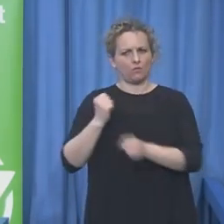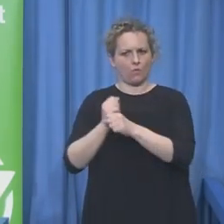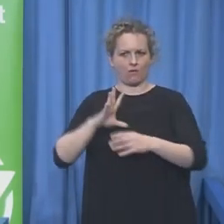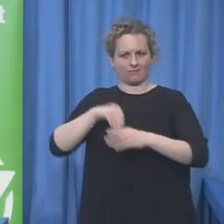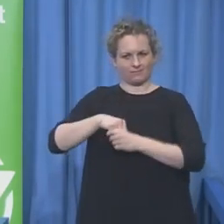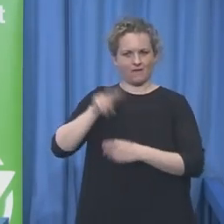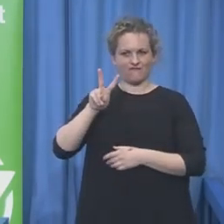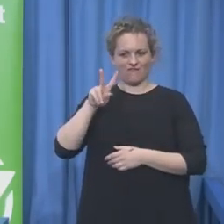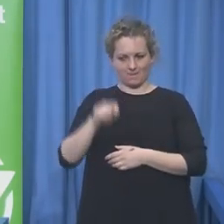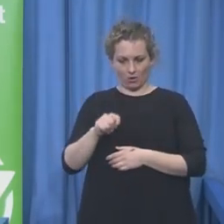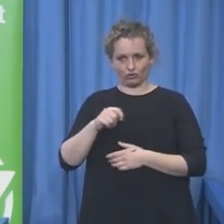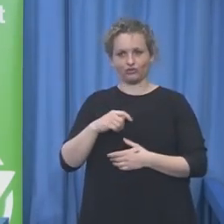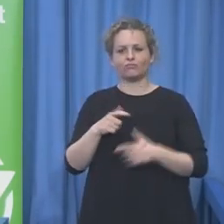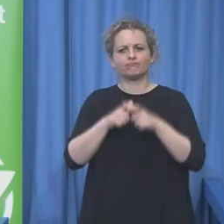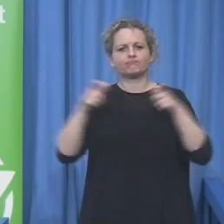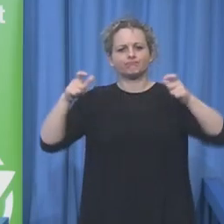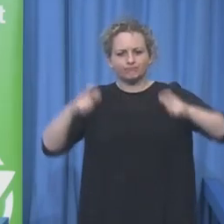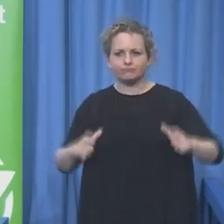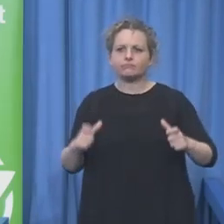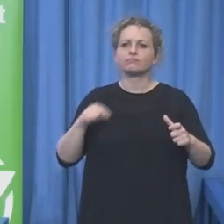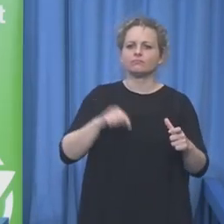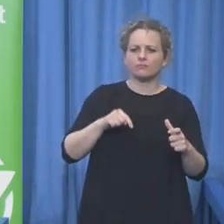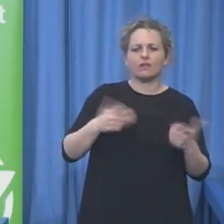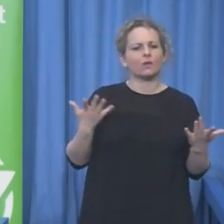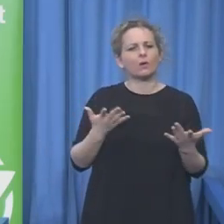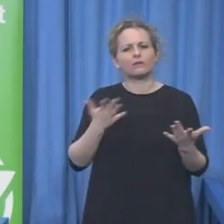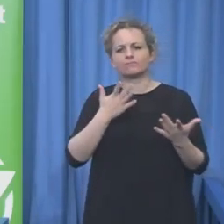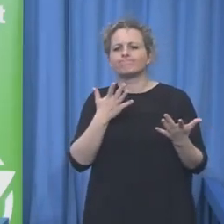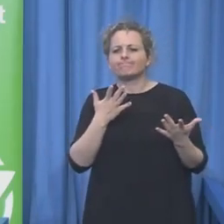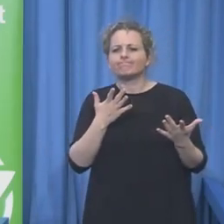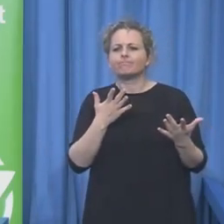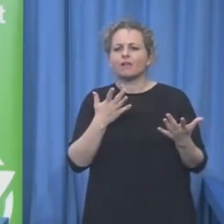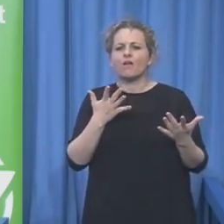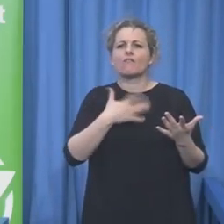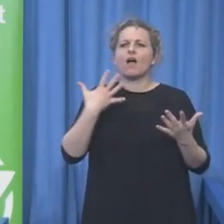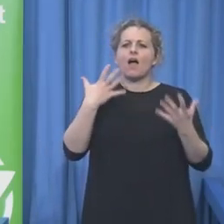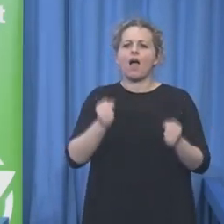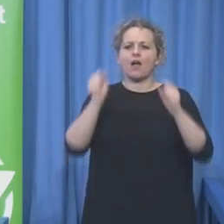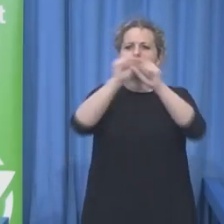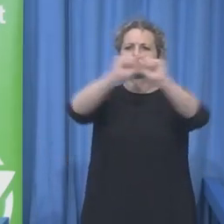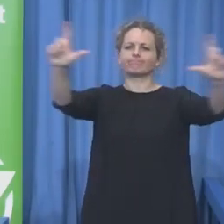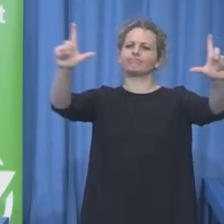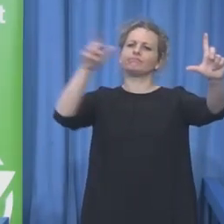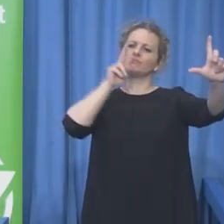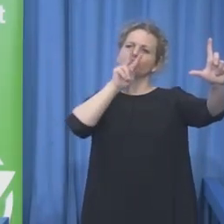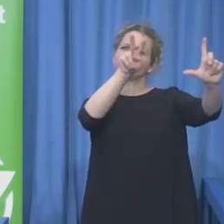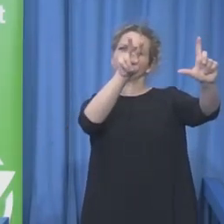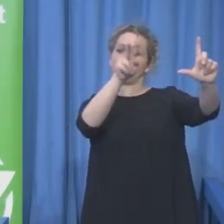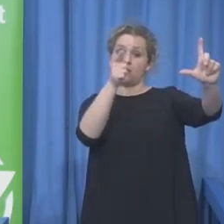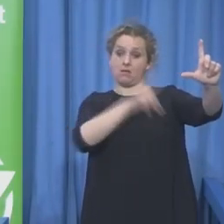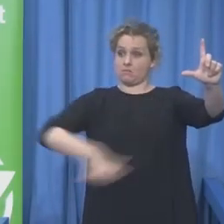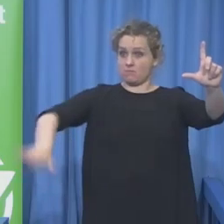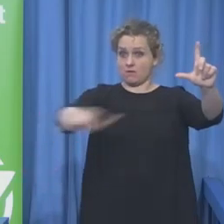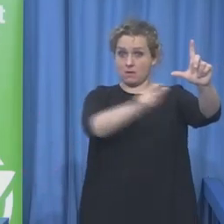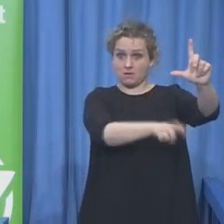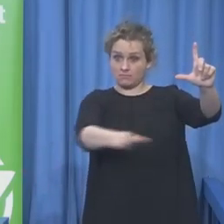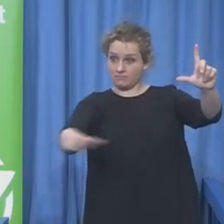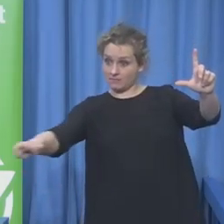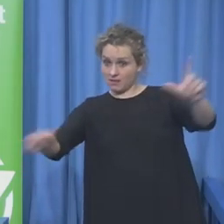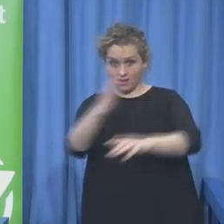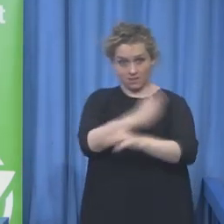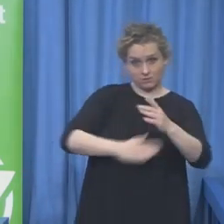to success, we believe that people are most successful when they're in the right work. So I want to introduce Ryan. He's a brilliant,